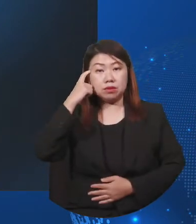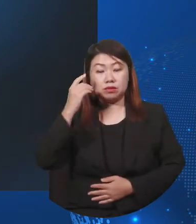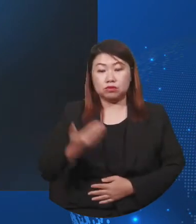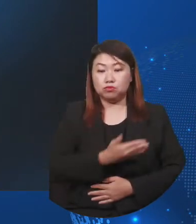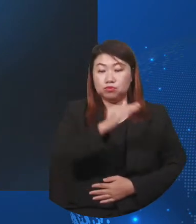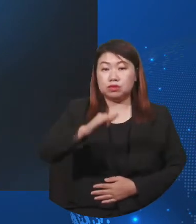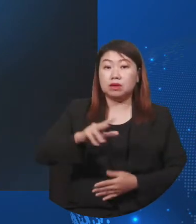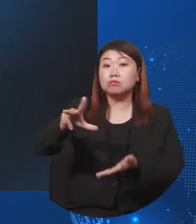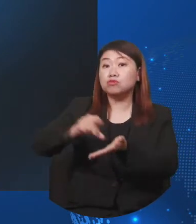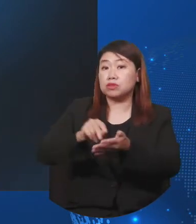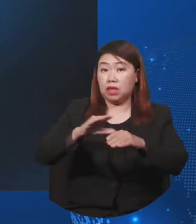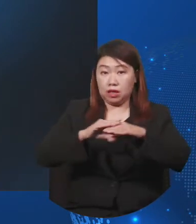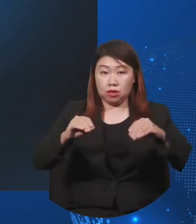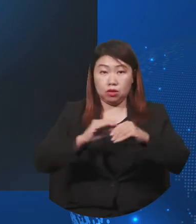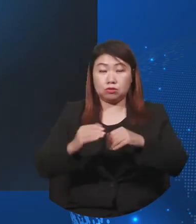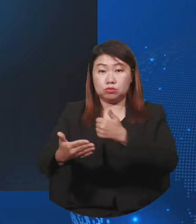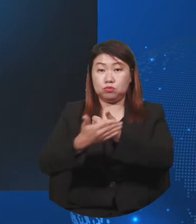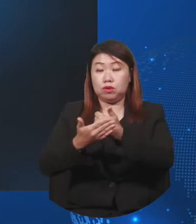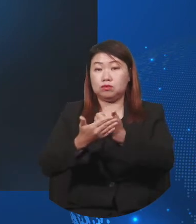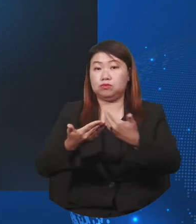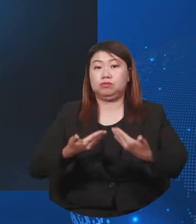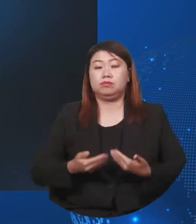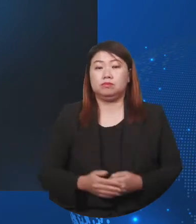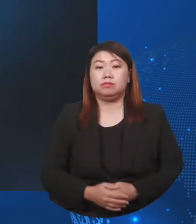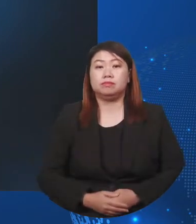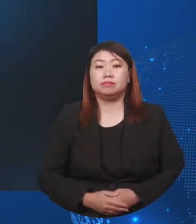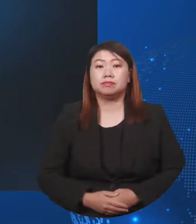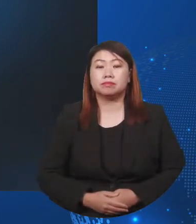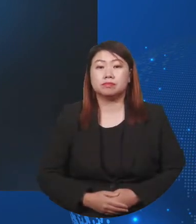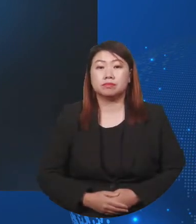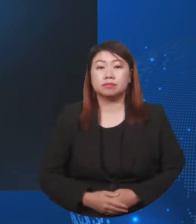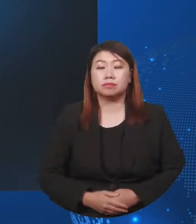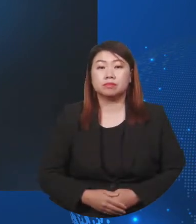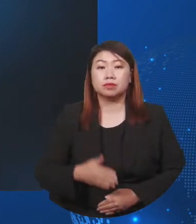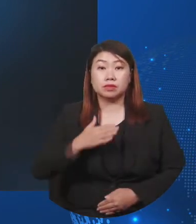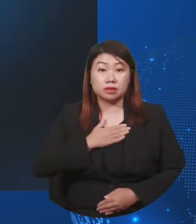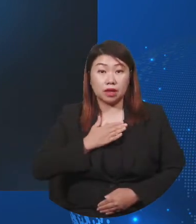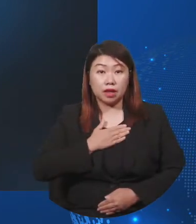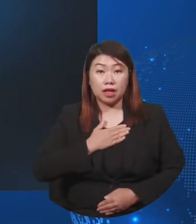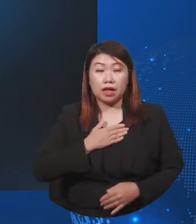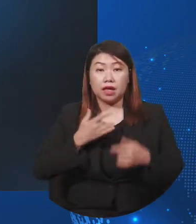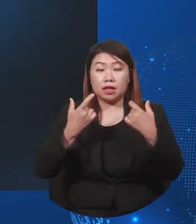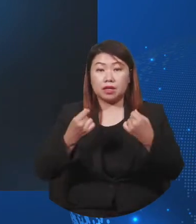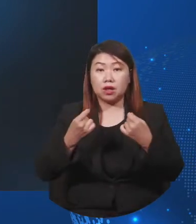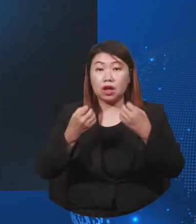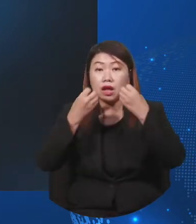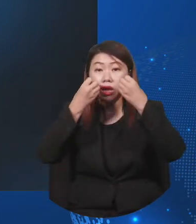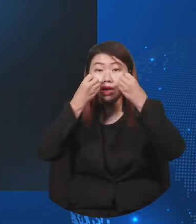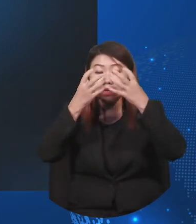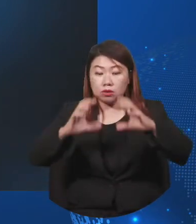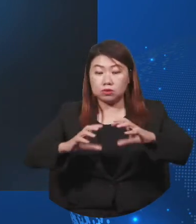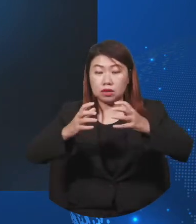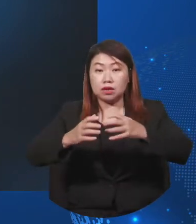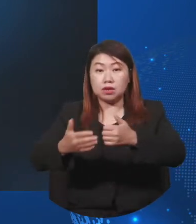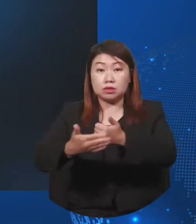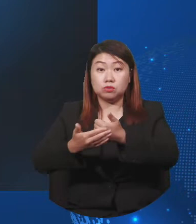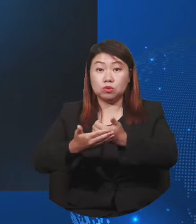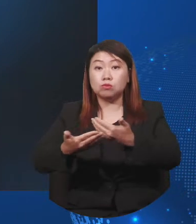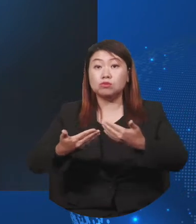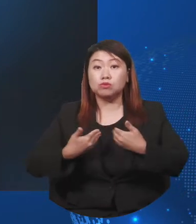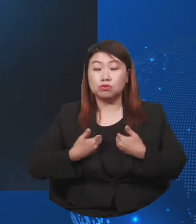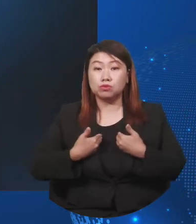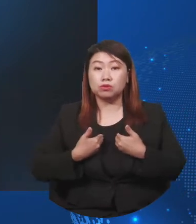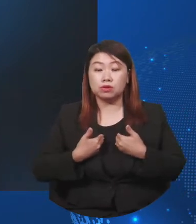me outline just 3 areas where the emerging economies can be most impactful through South-South and